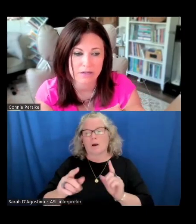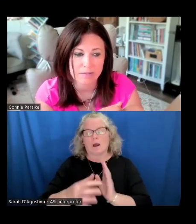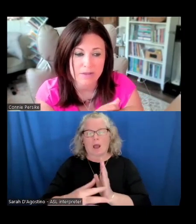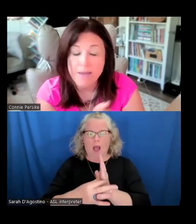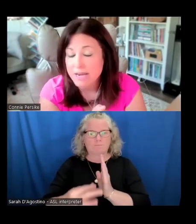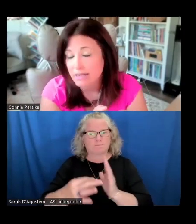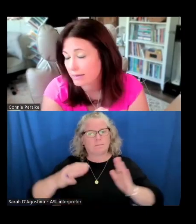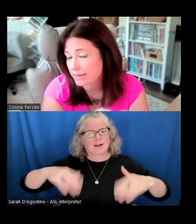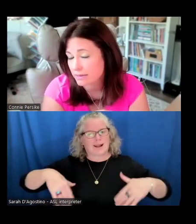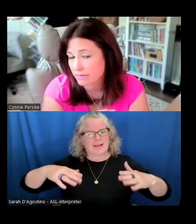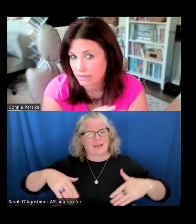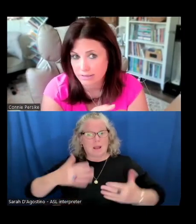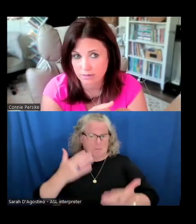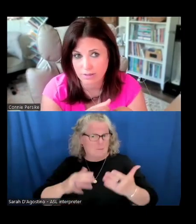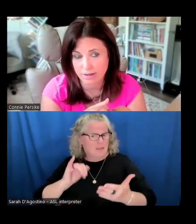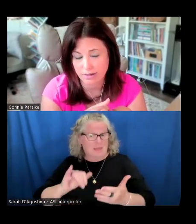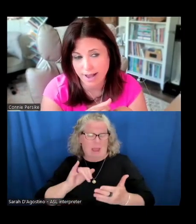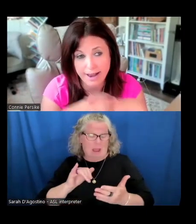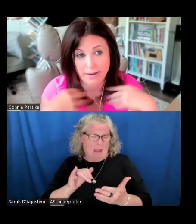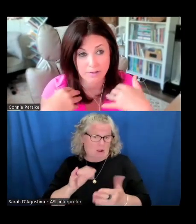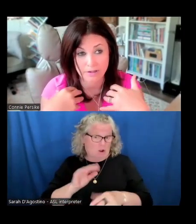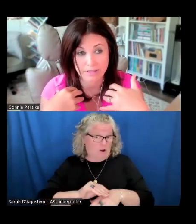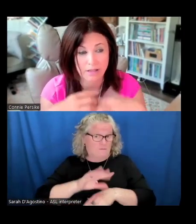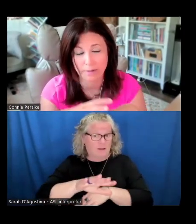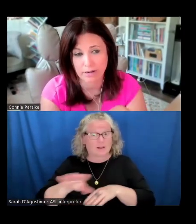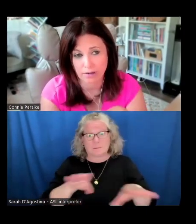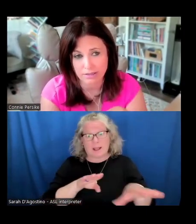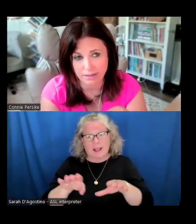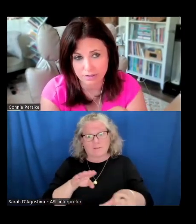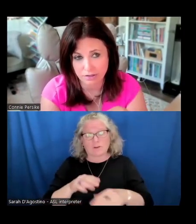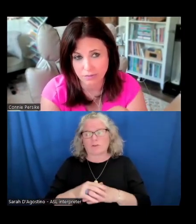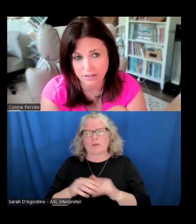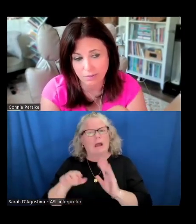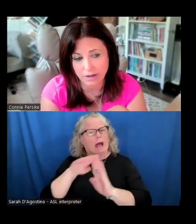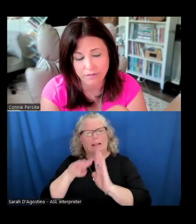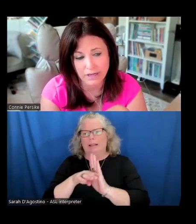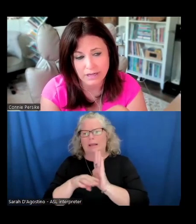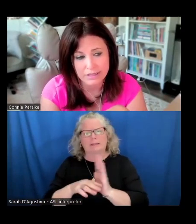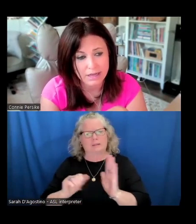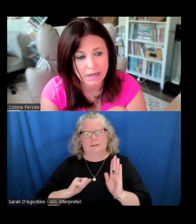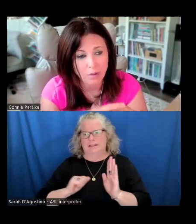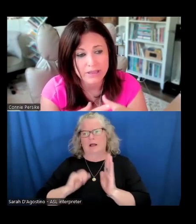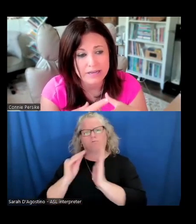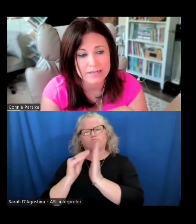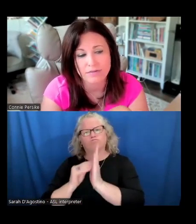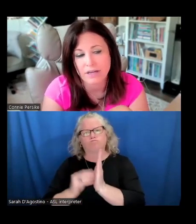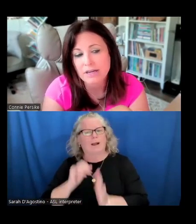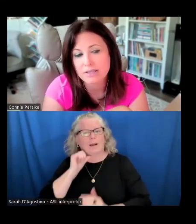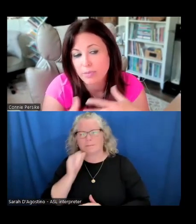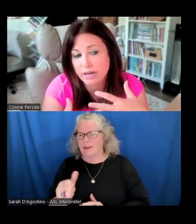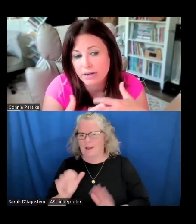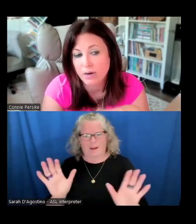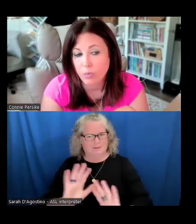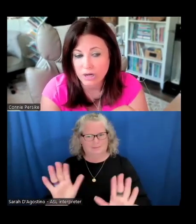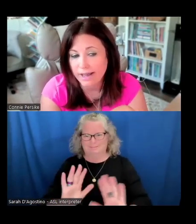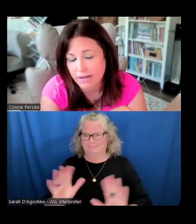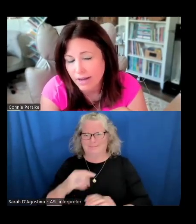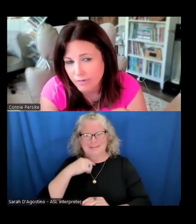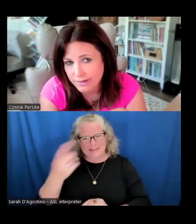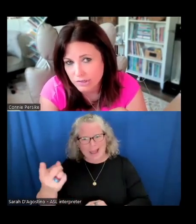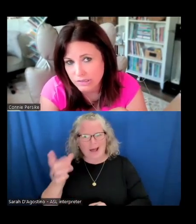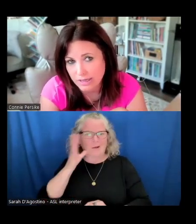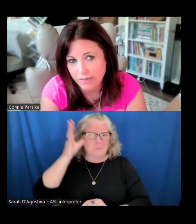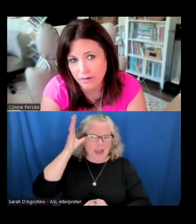I'm not making a list of these so that I am going to tell the parents and the student what they want to fix, what they need to fix, but we're going to